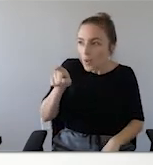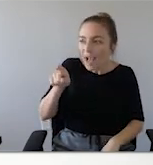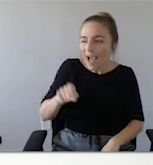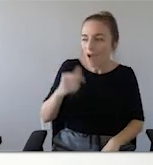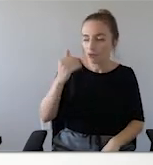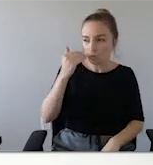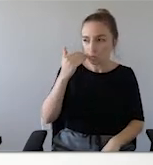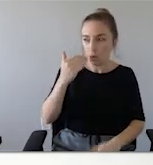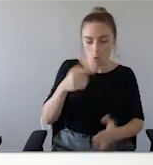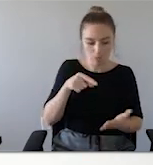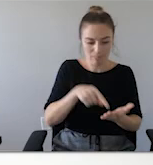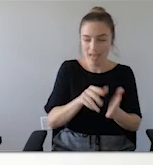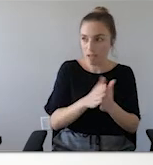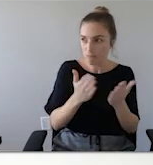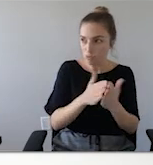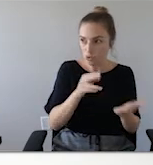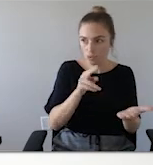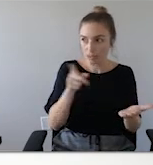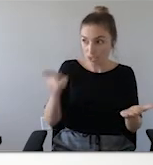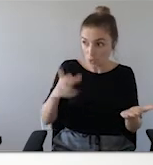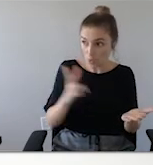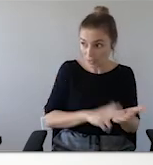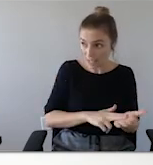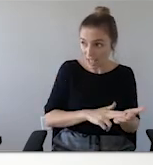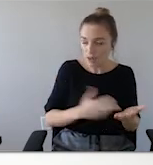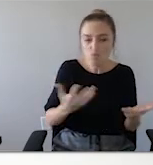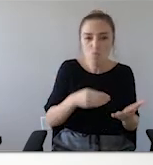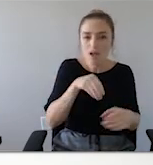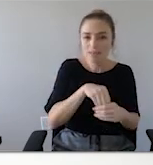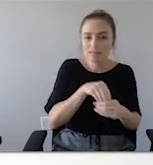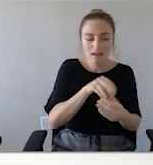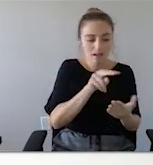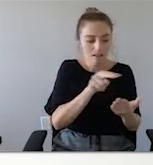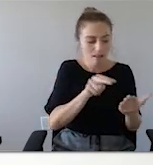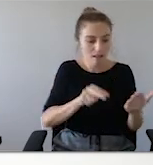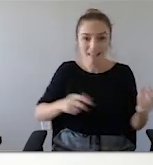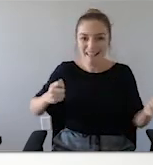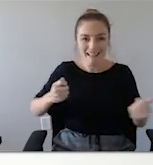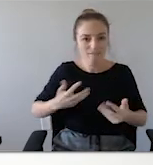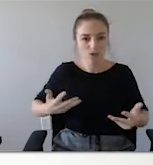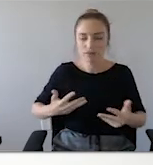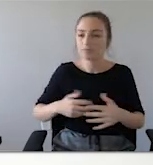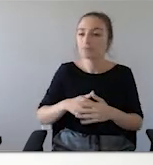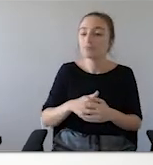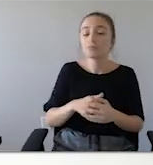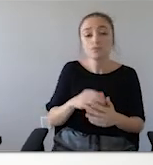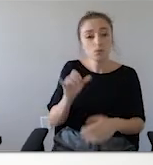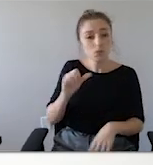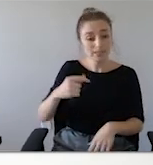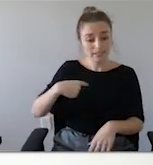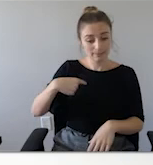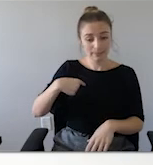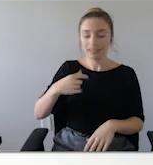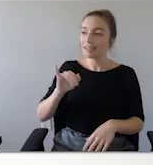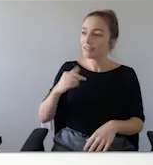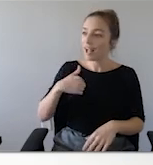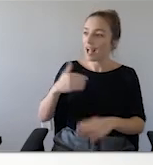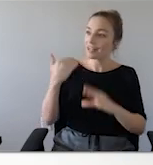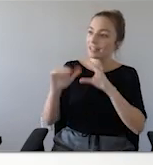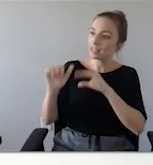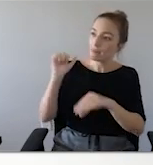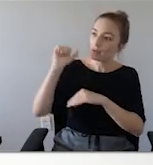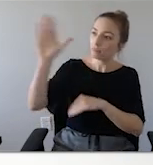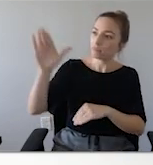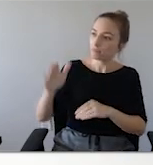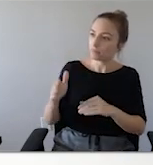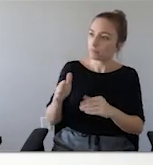I can pretty much guarantee you that if somebody like me emailed your school and said, we need to see the data, it would